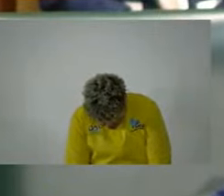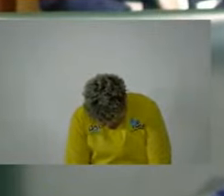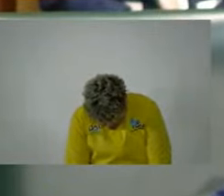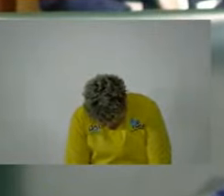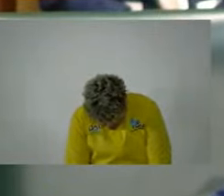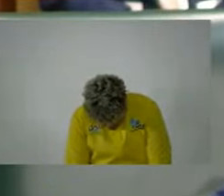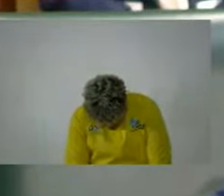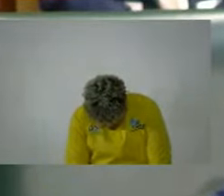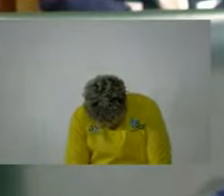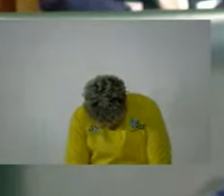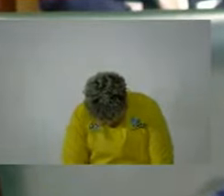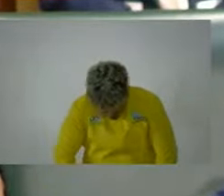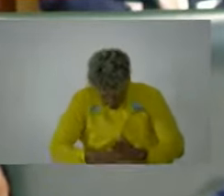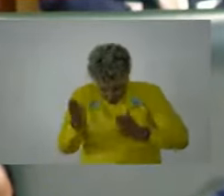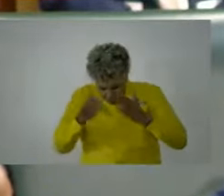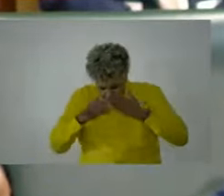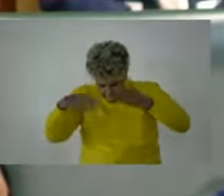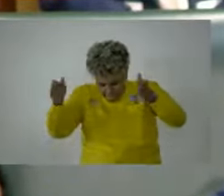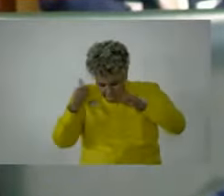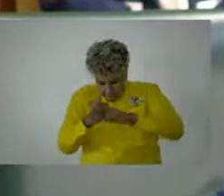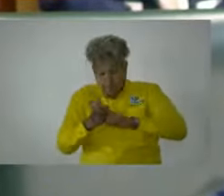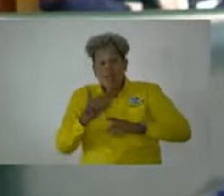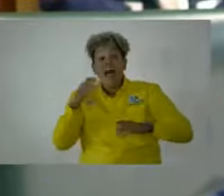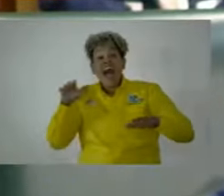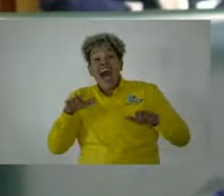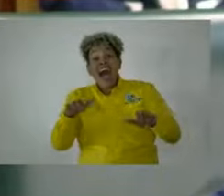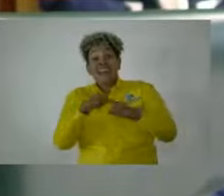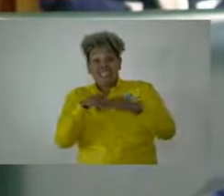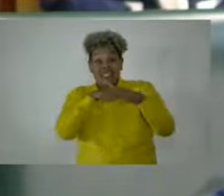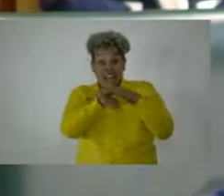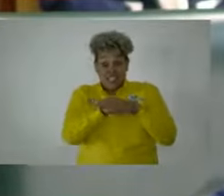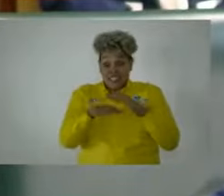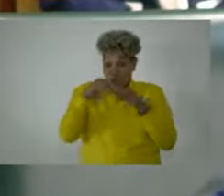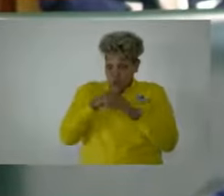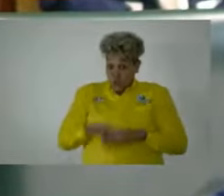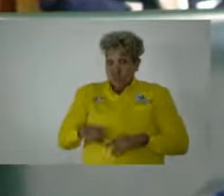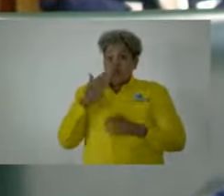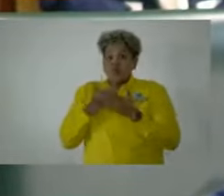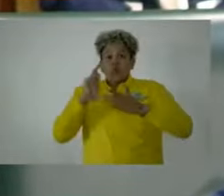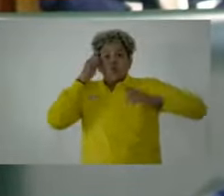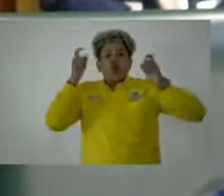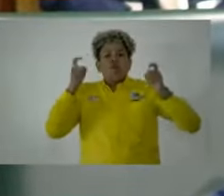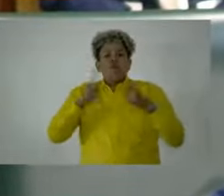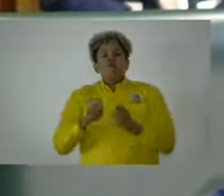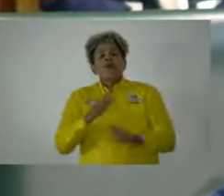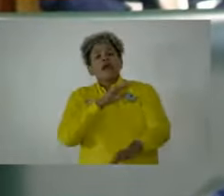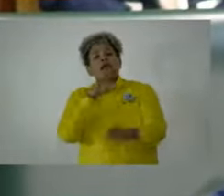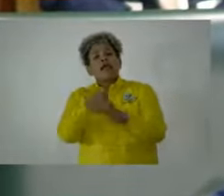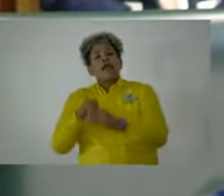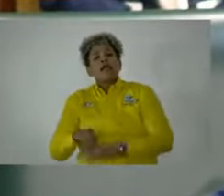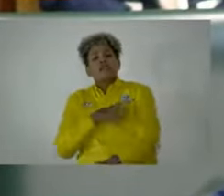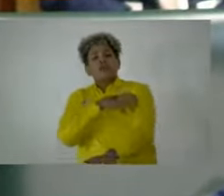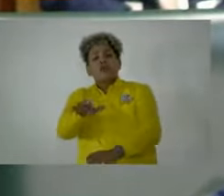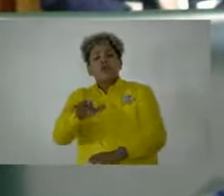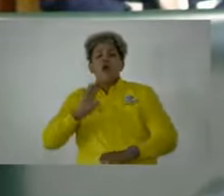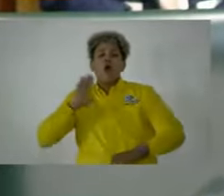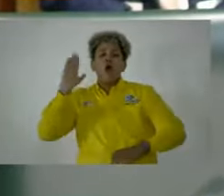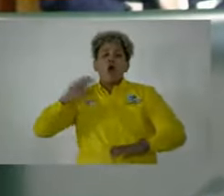new policy approaches, good governance, and engaging and empowering all our people.